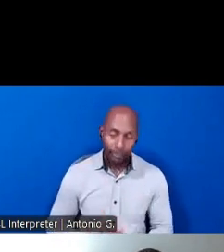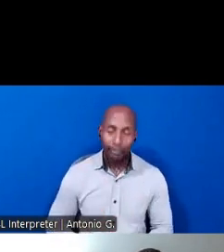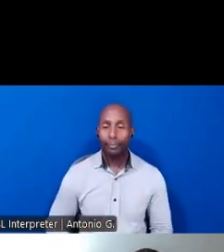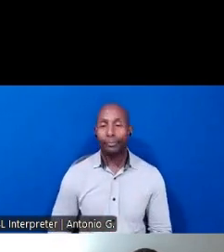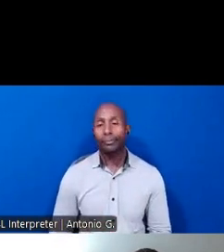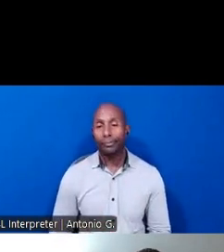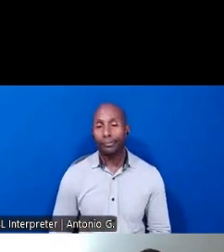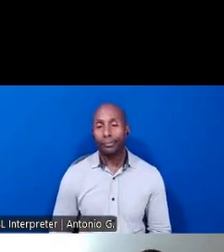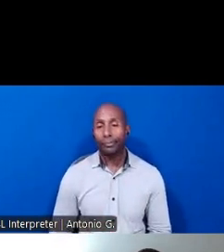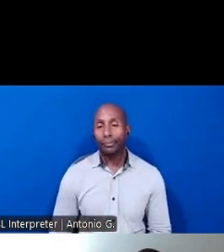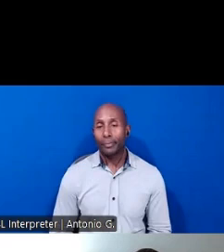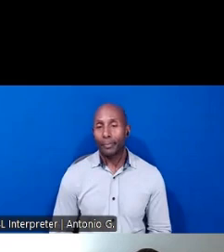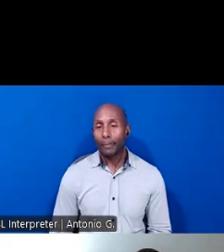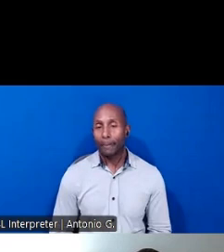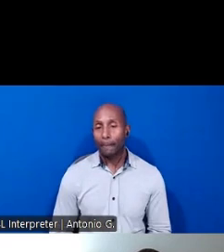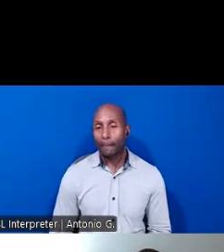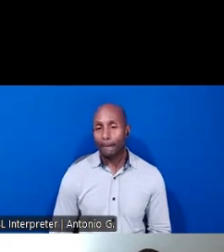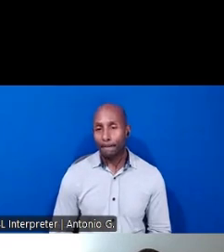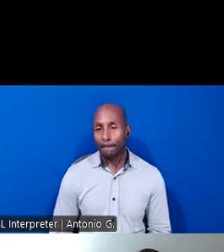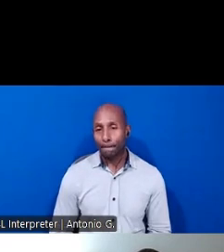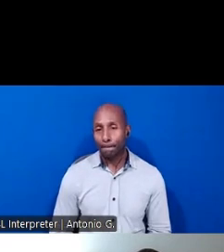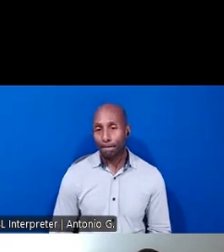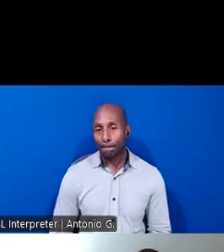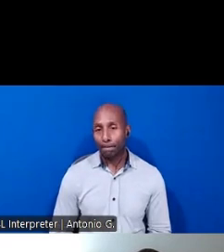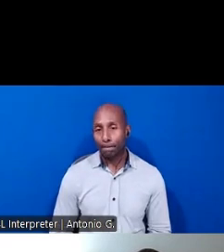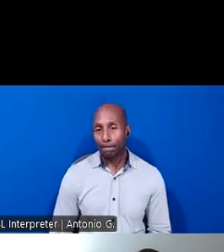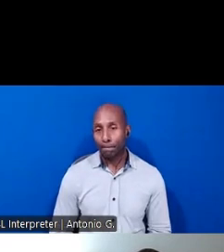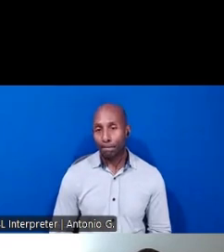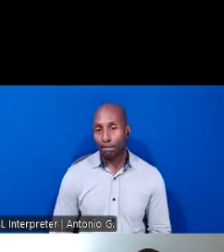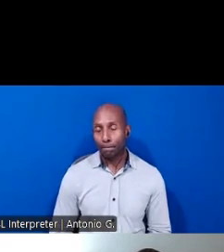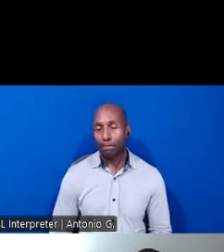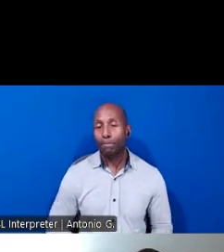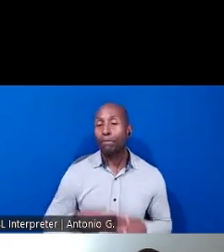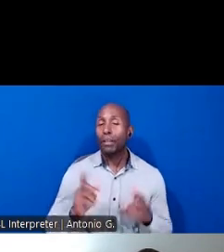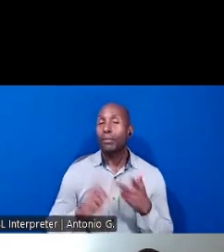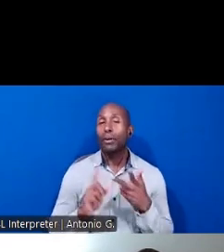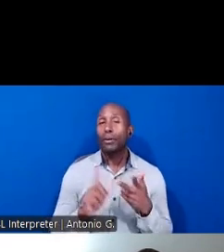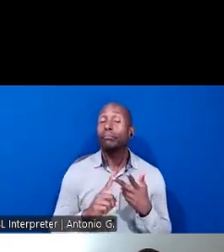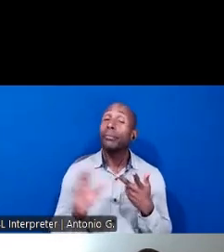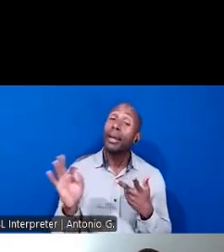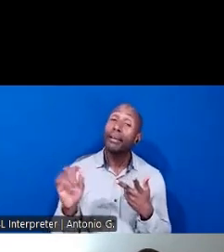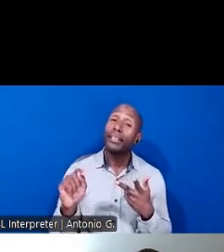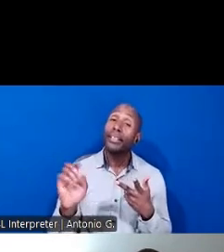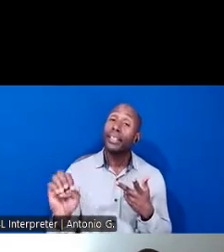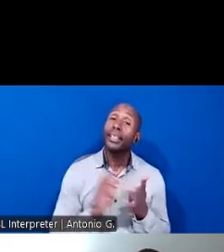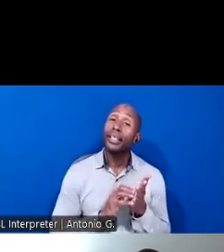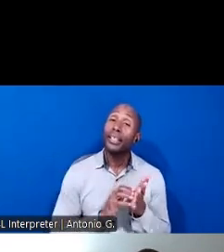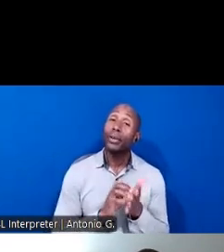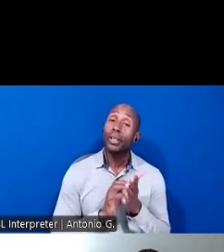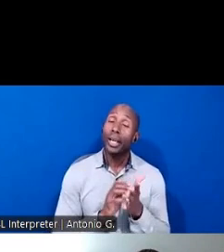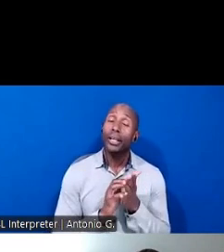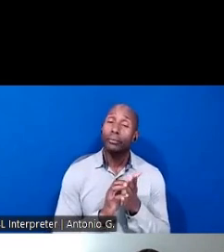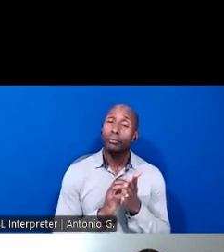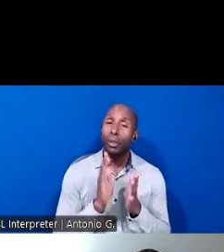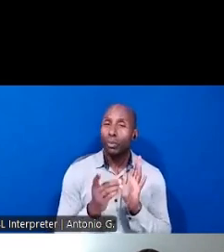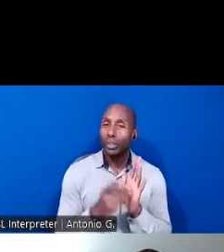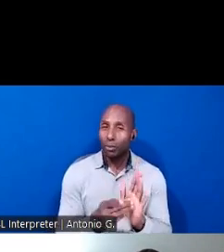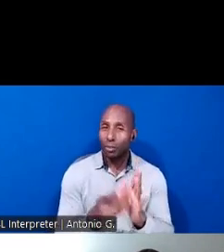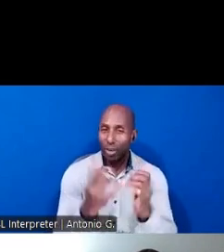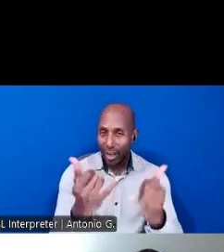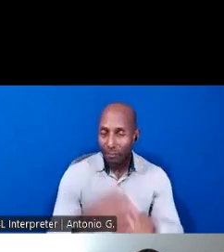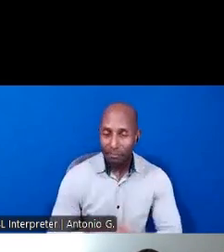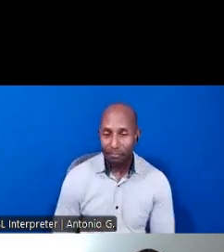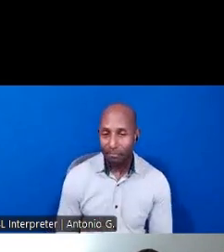we also have the FTE calculator. And we are actually going to demo that on the call right now, but